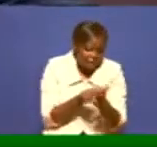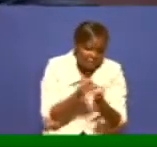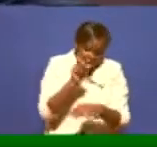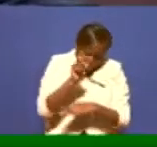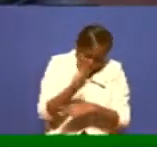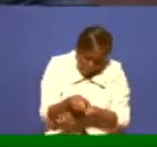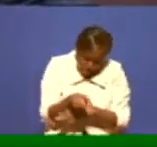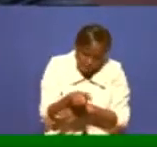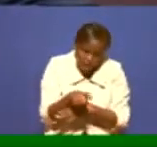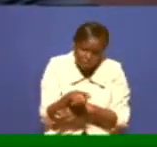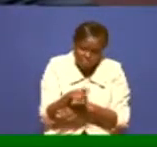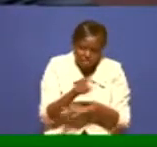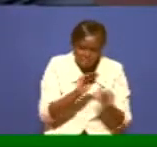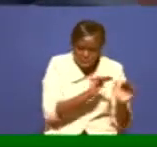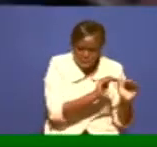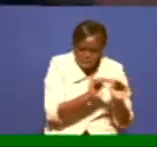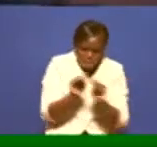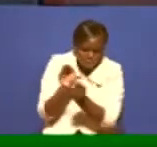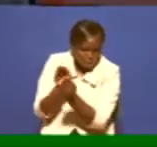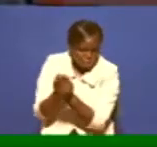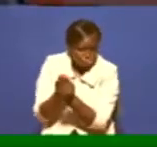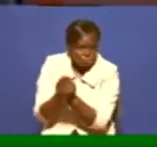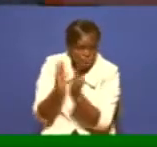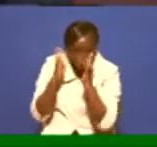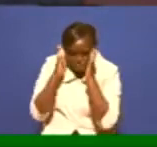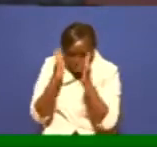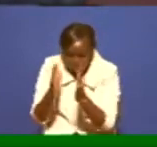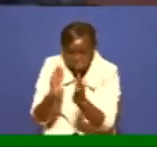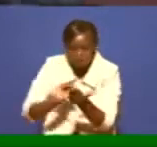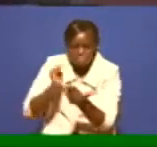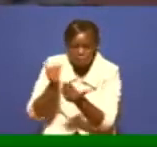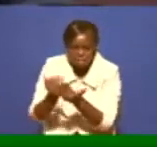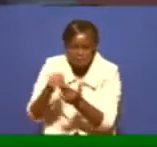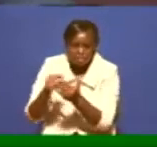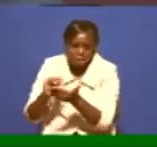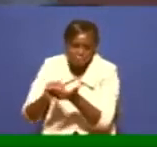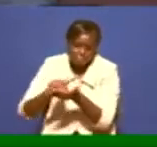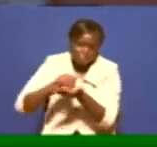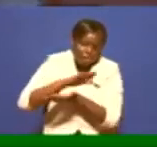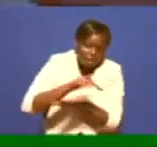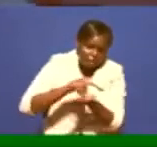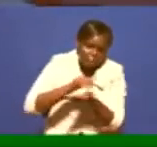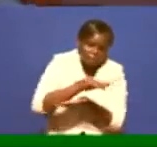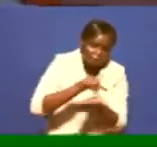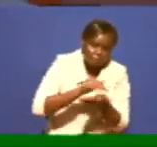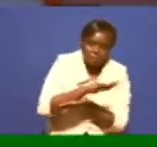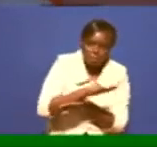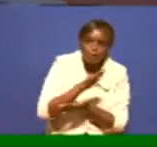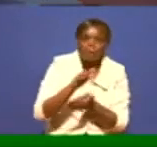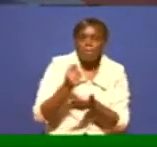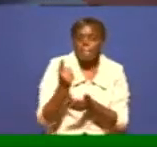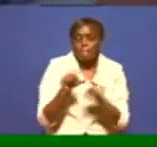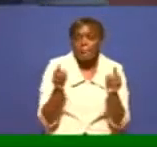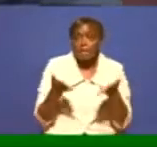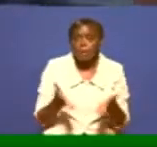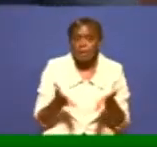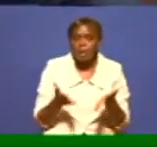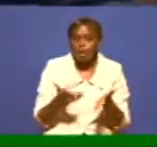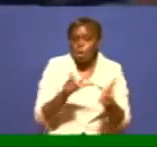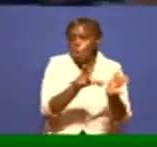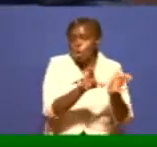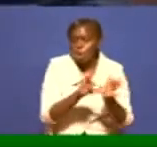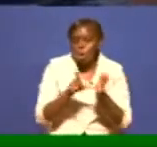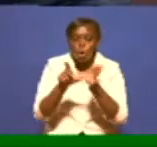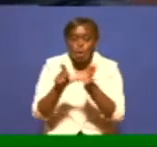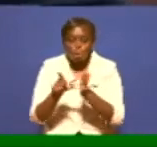to the consolidated fund in Kenya, and from there you disperse. Of late, Honorable Speaker, we have heard of loans where we